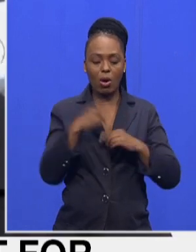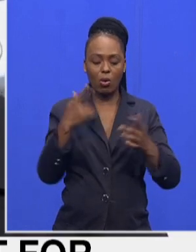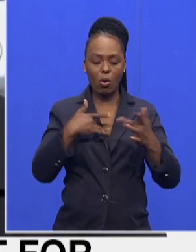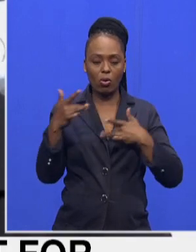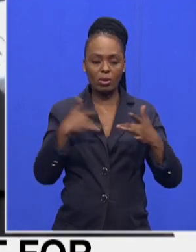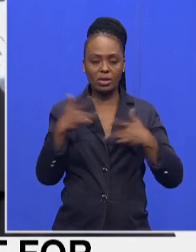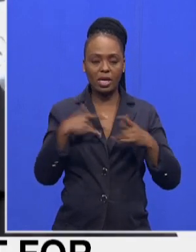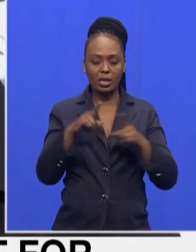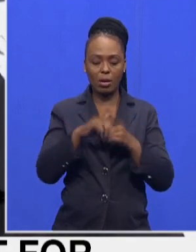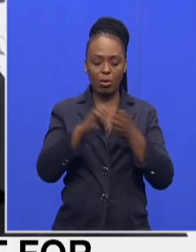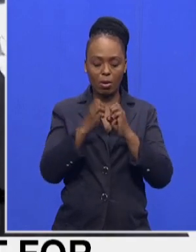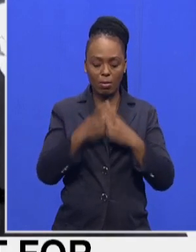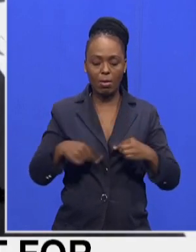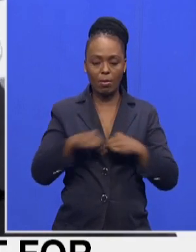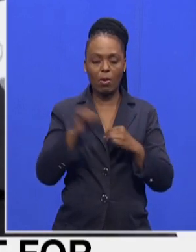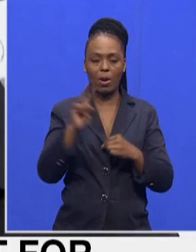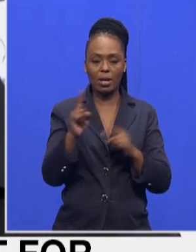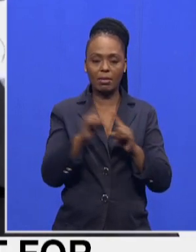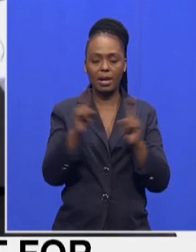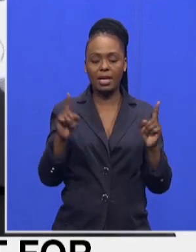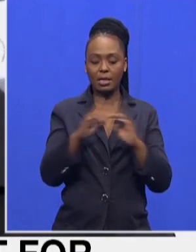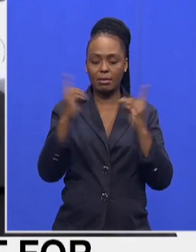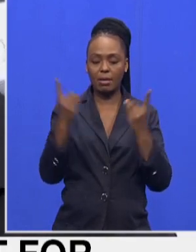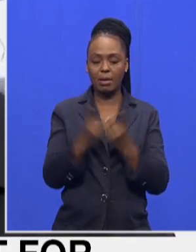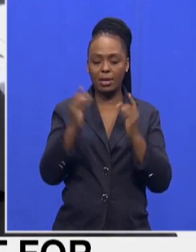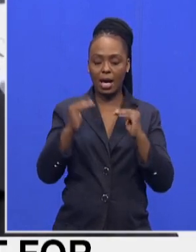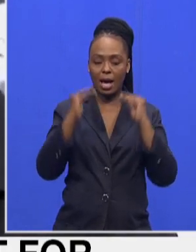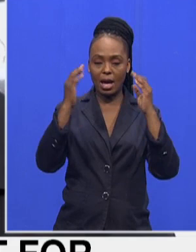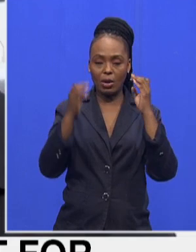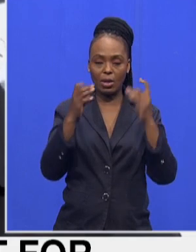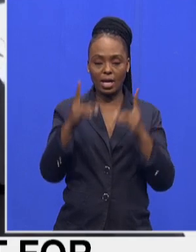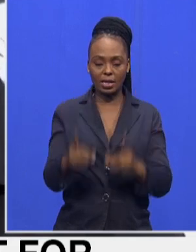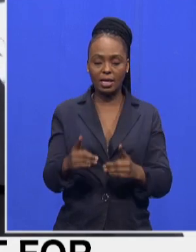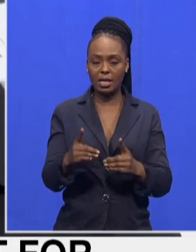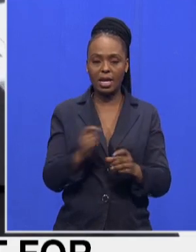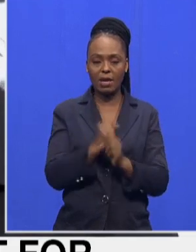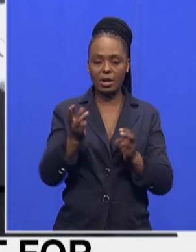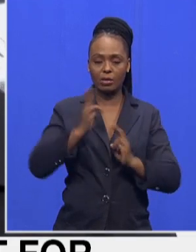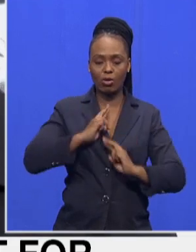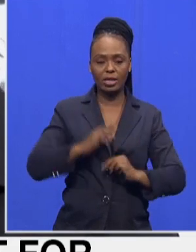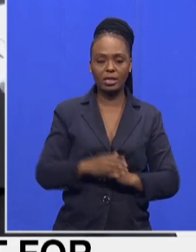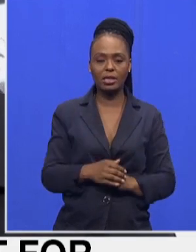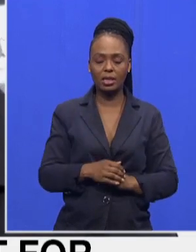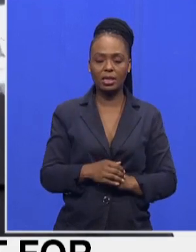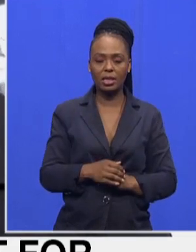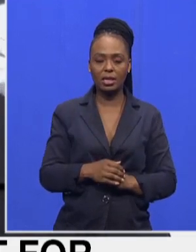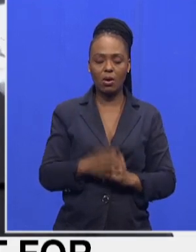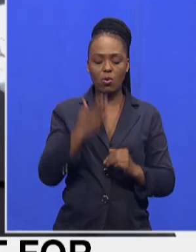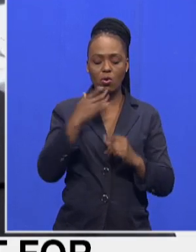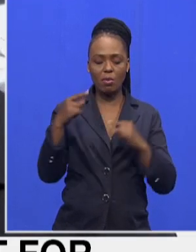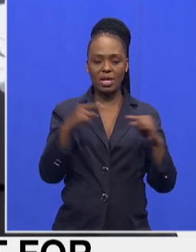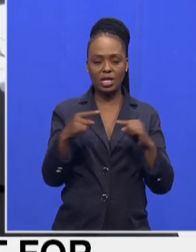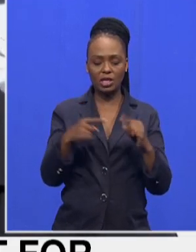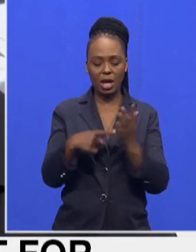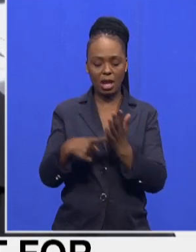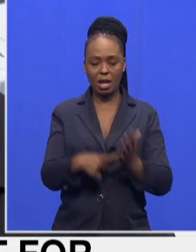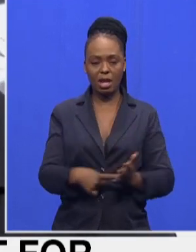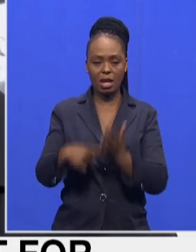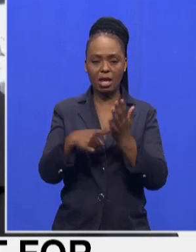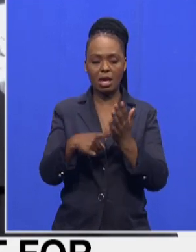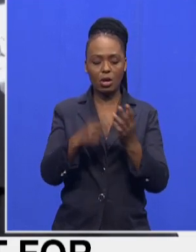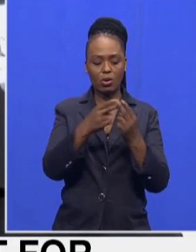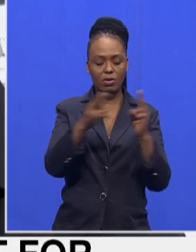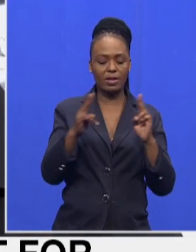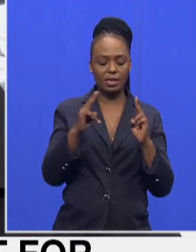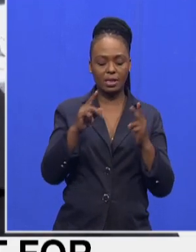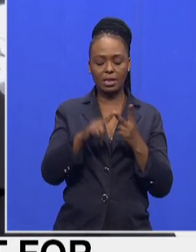unfortunately, no, the Department of Higher Education has not responded. So who is it that mediation? The mediation between the university and the students. It will be